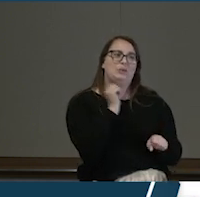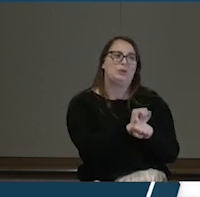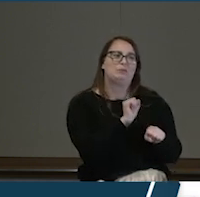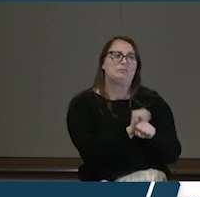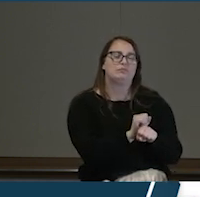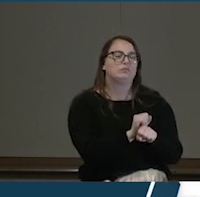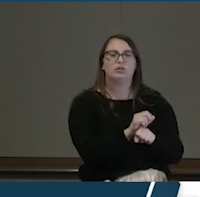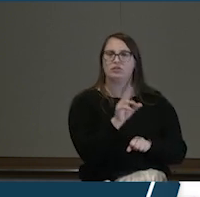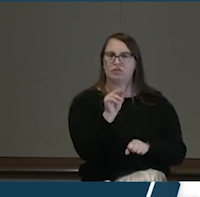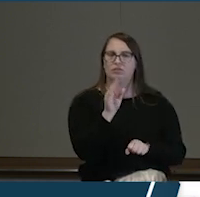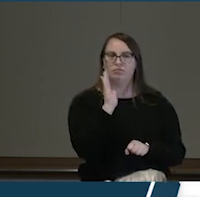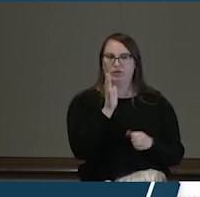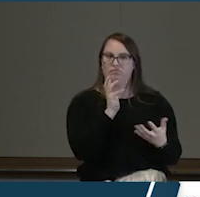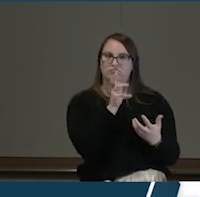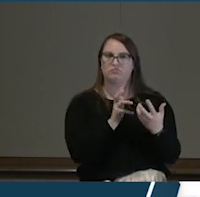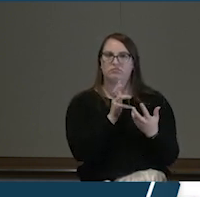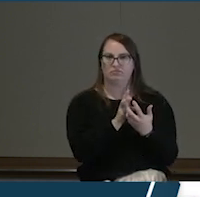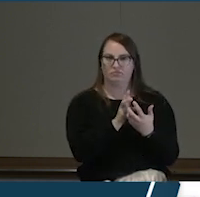accommodate you in whatever you need.